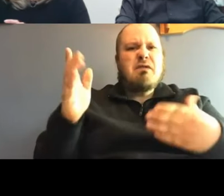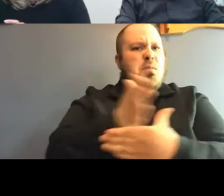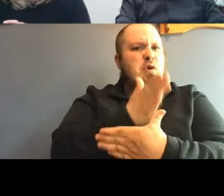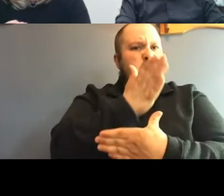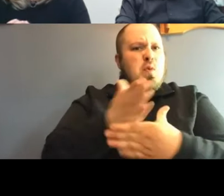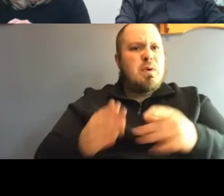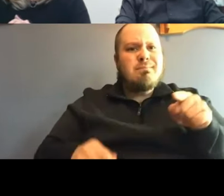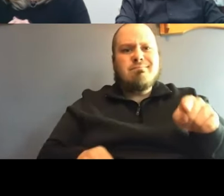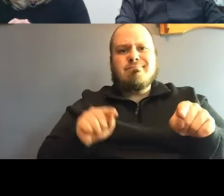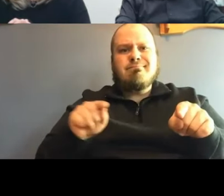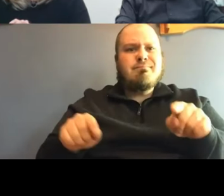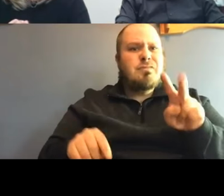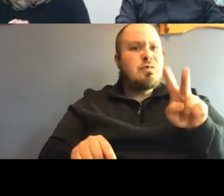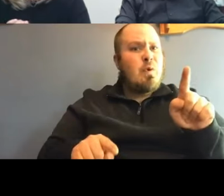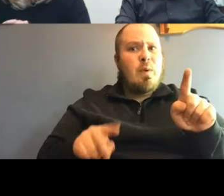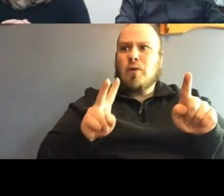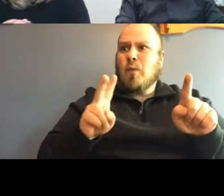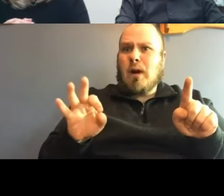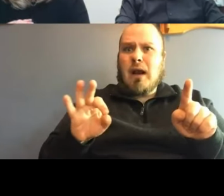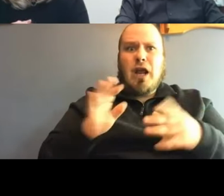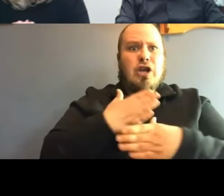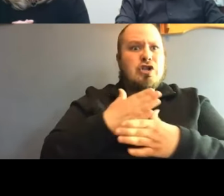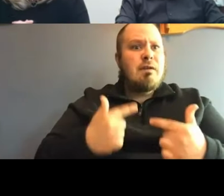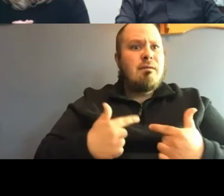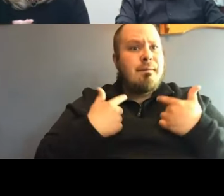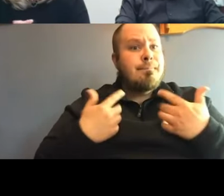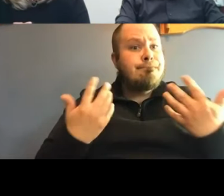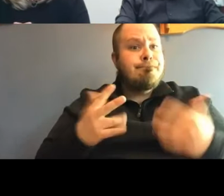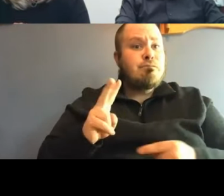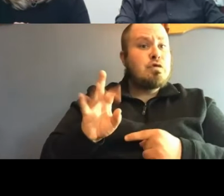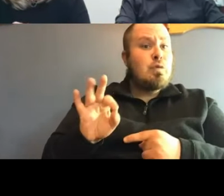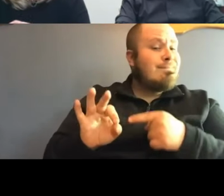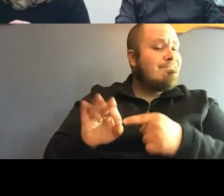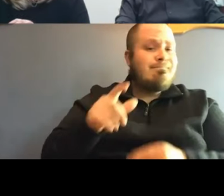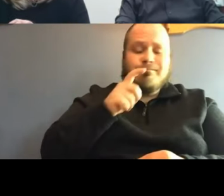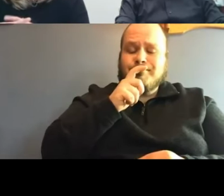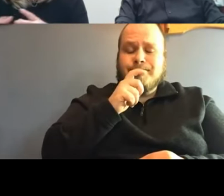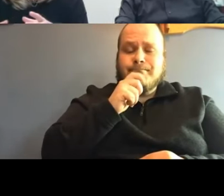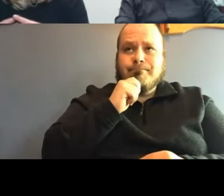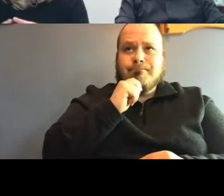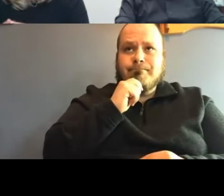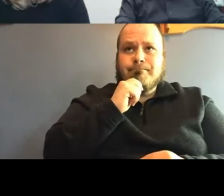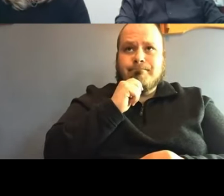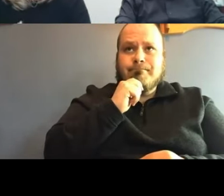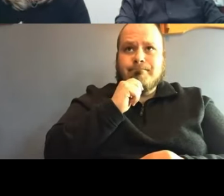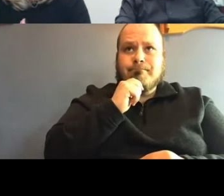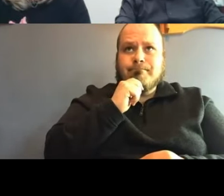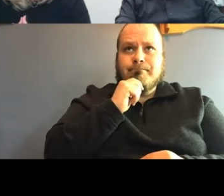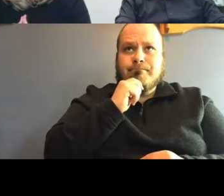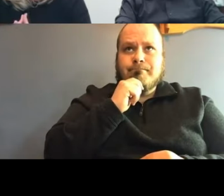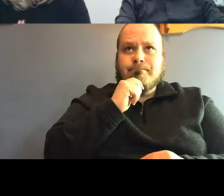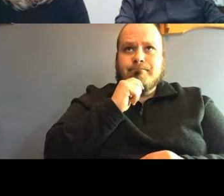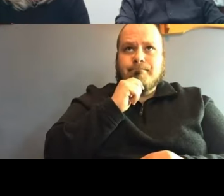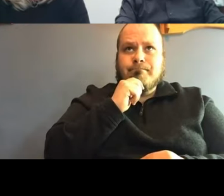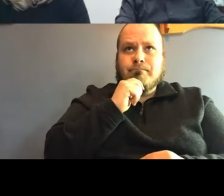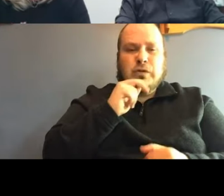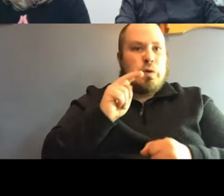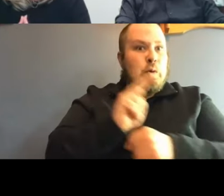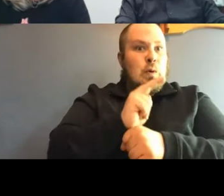and 21 with shared living is 29, you don't have, uses up most of the